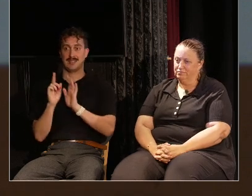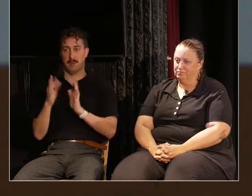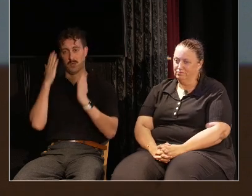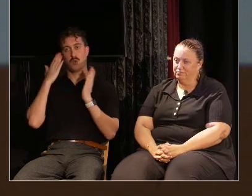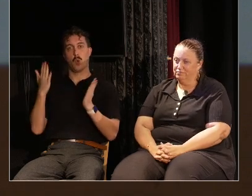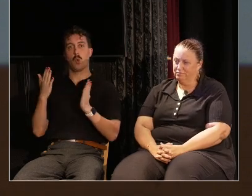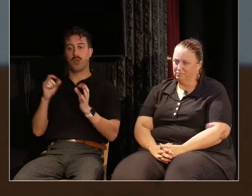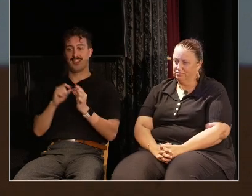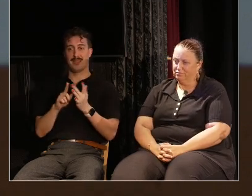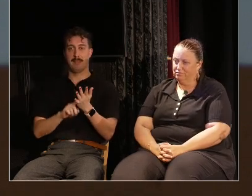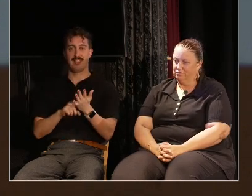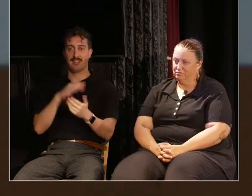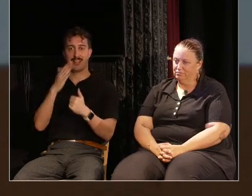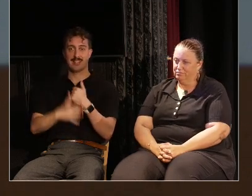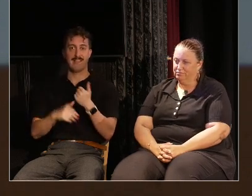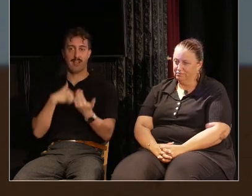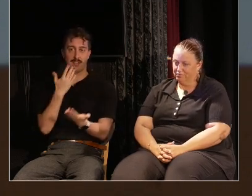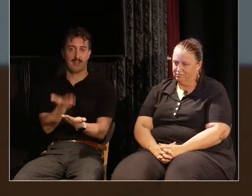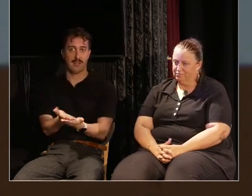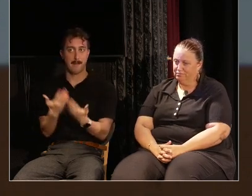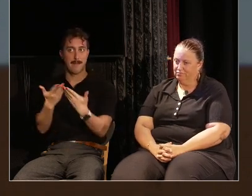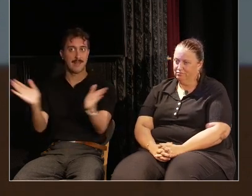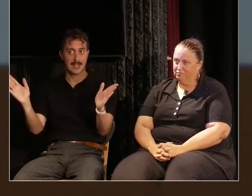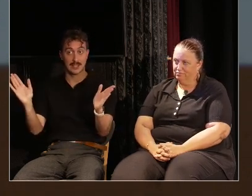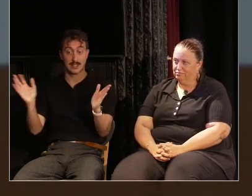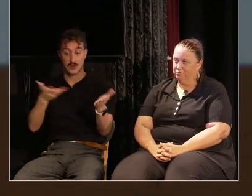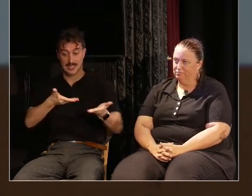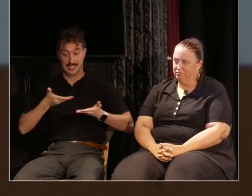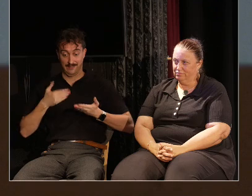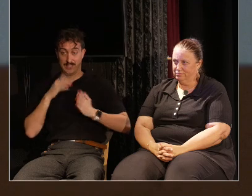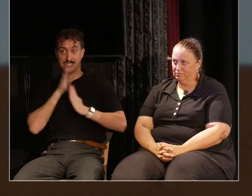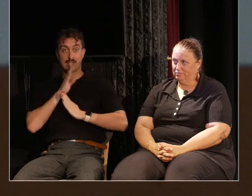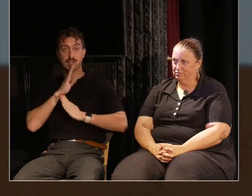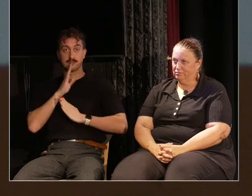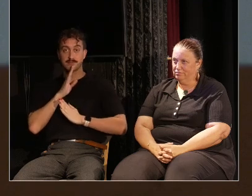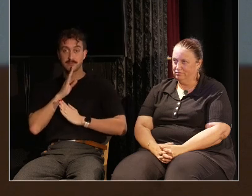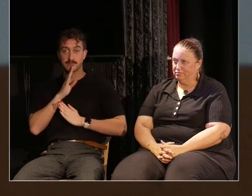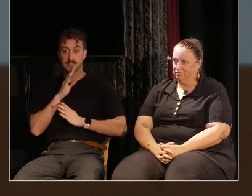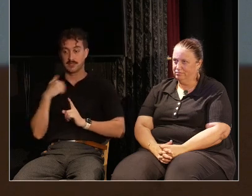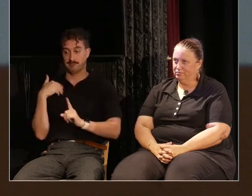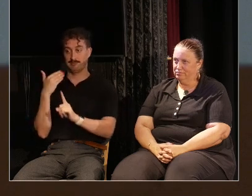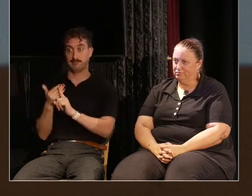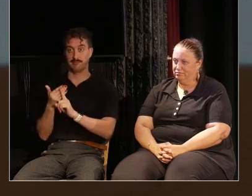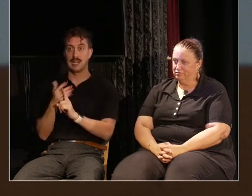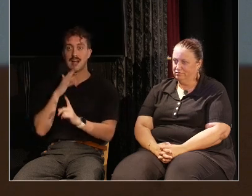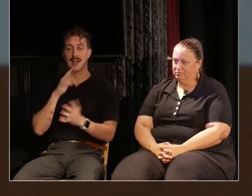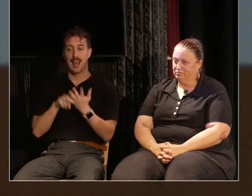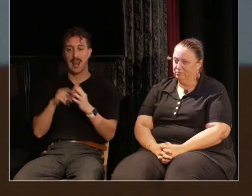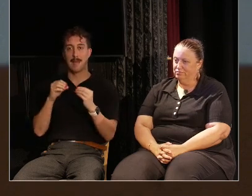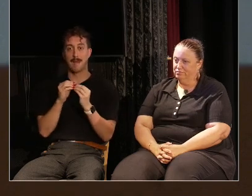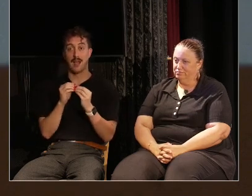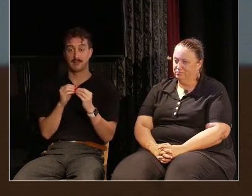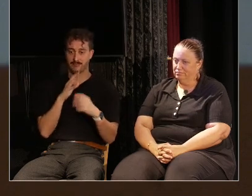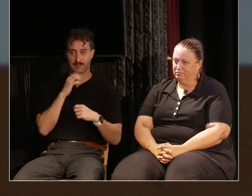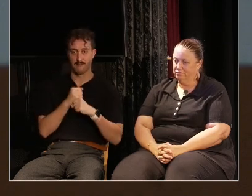never made public. It was given to us in secret. And so this last parliament that Labor has had in